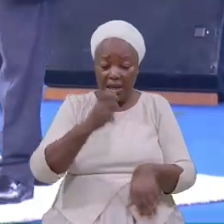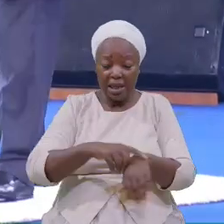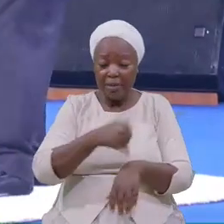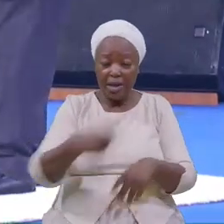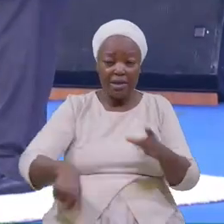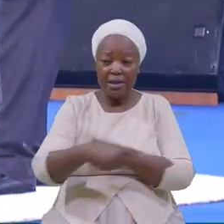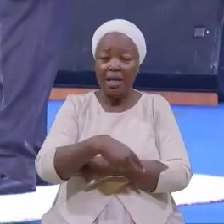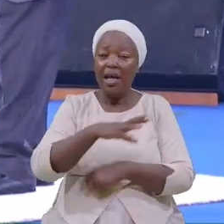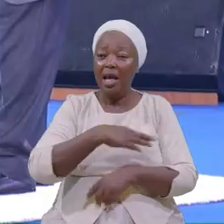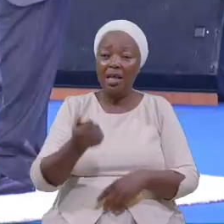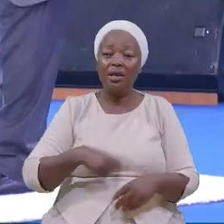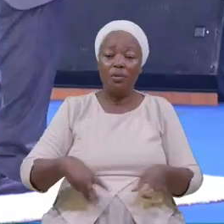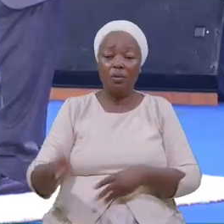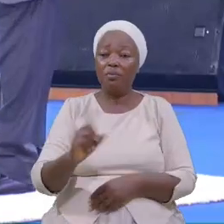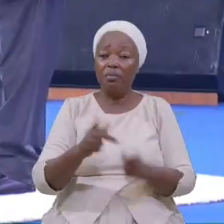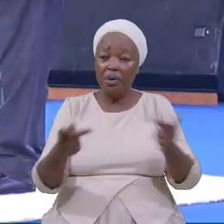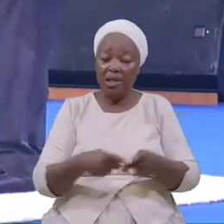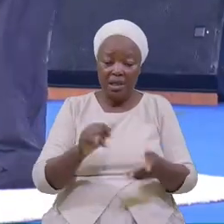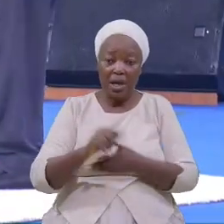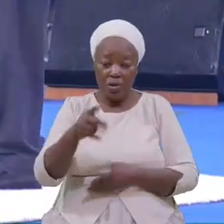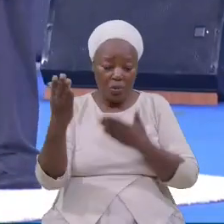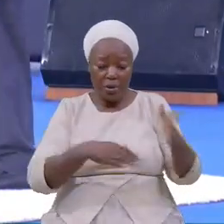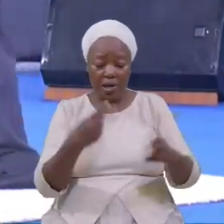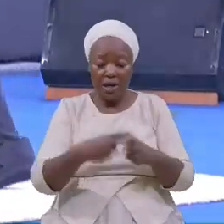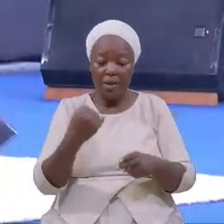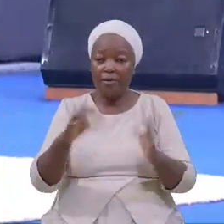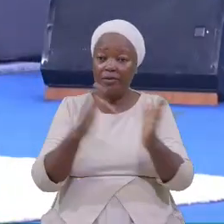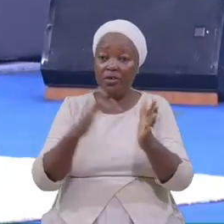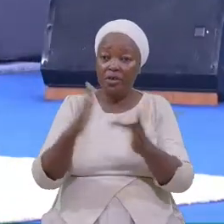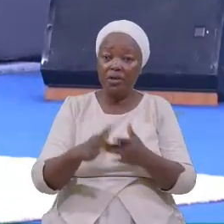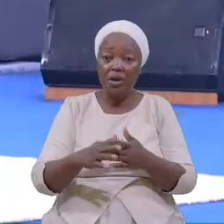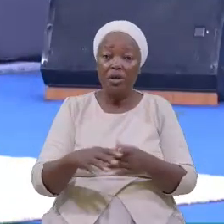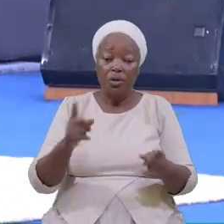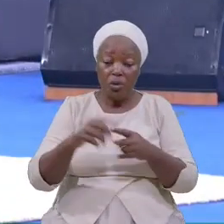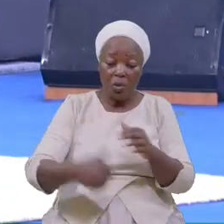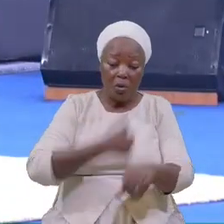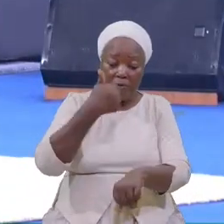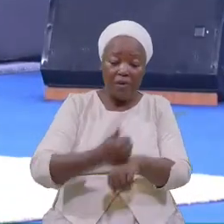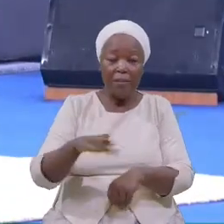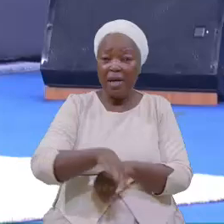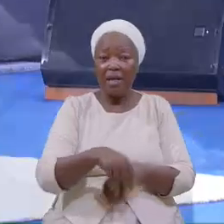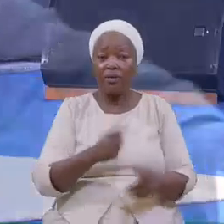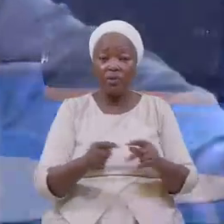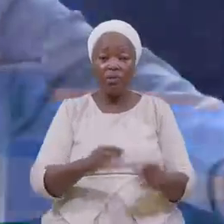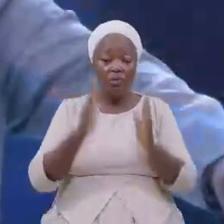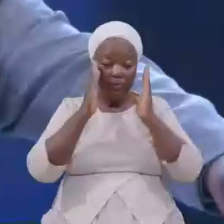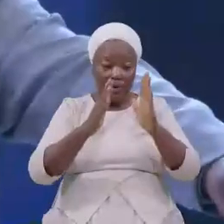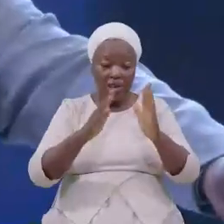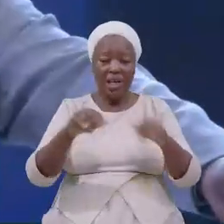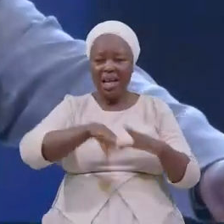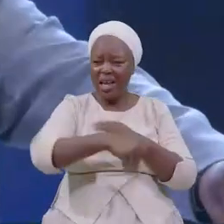day, anywhere, you bring the name of Jesus to confront, any sickness. He